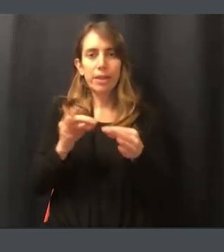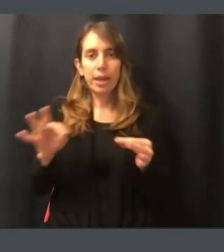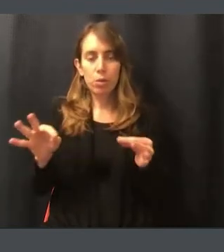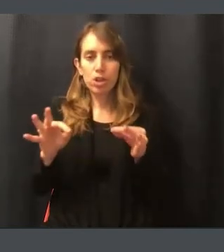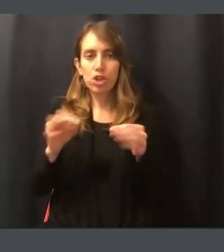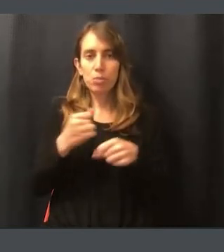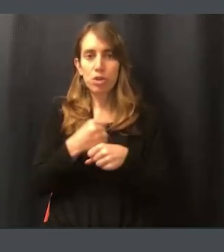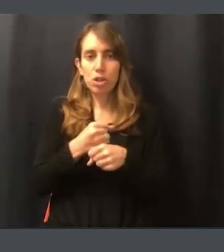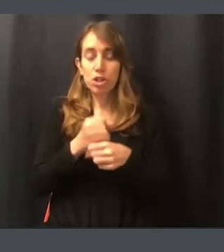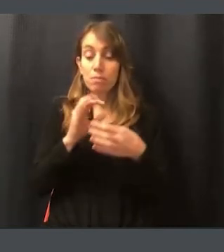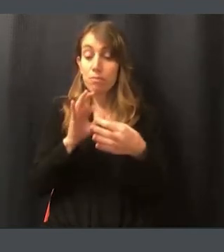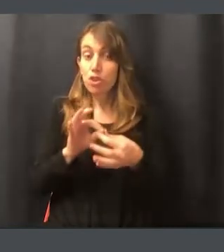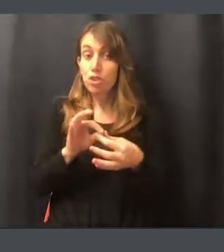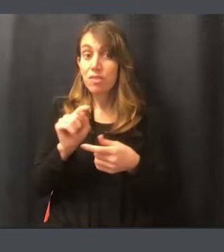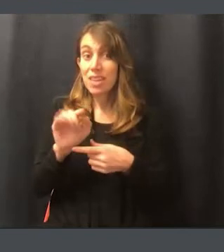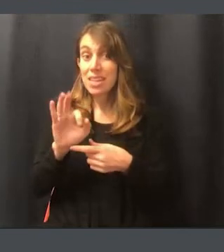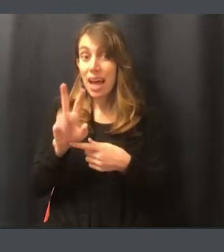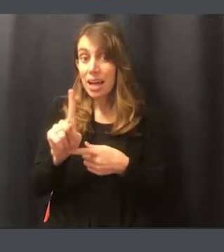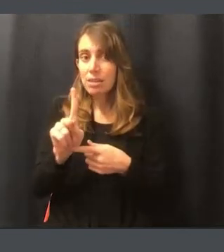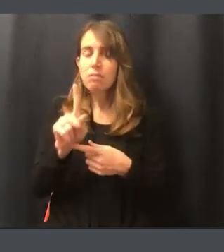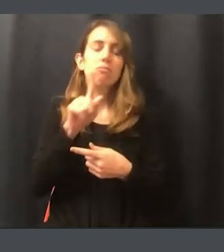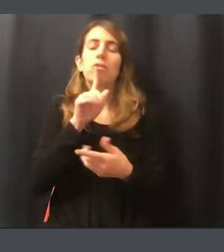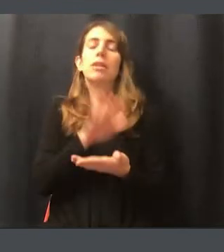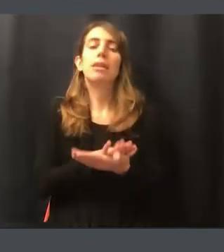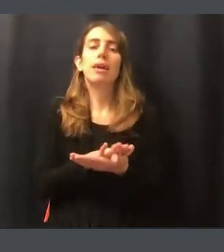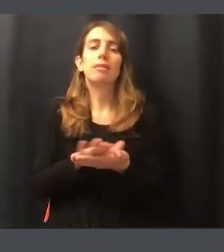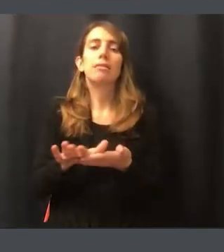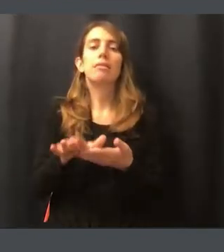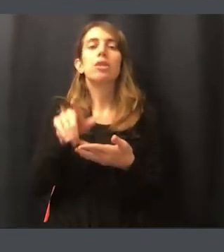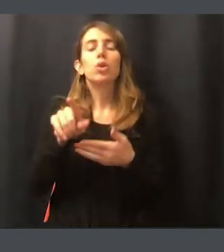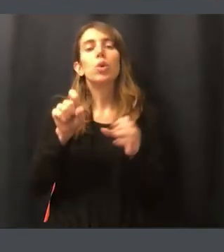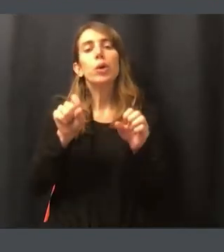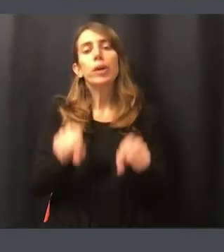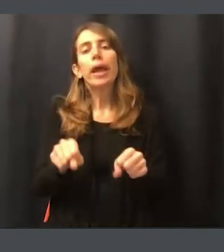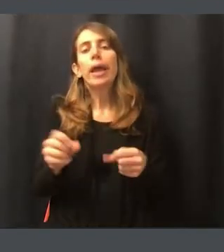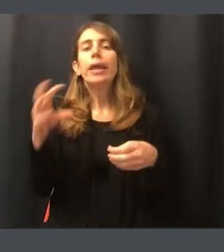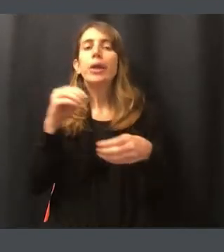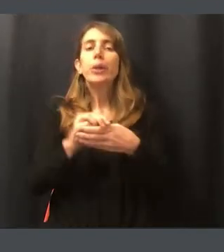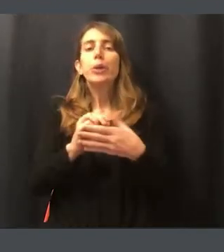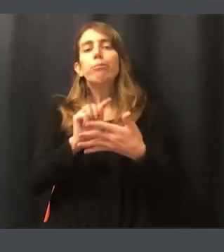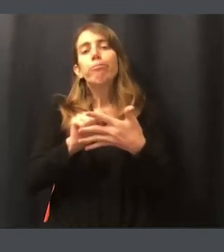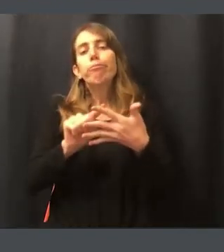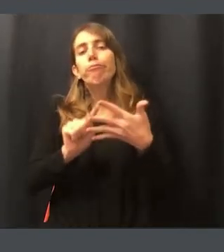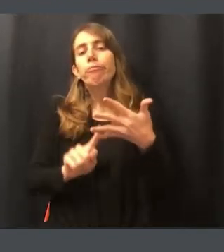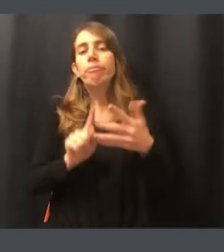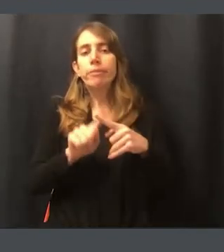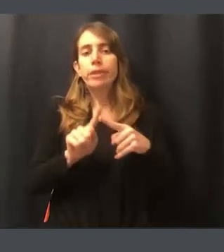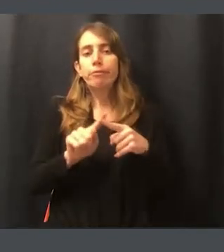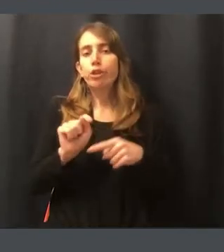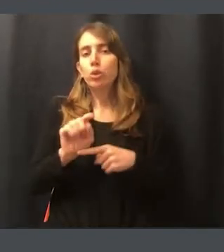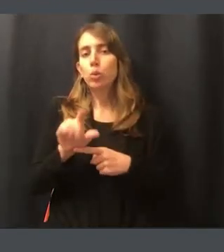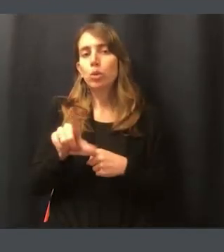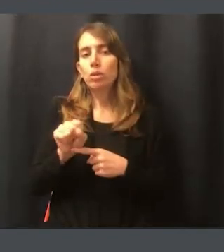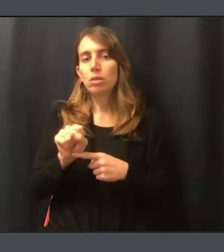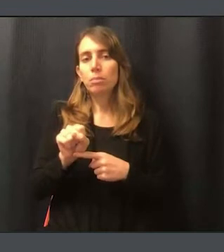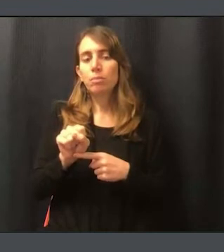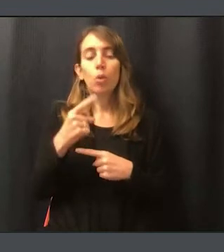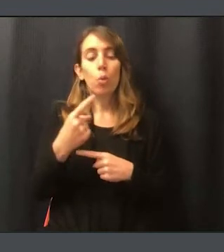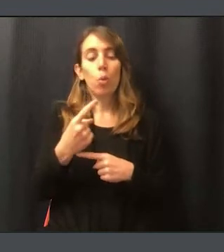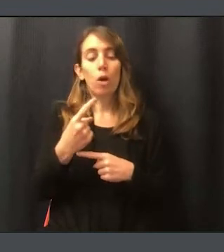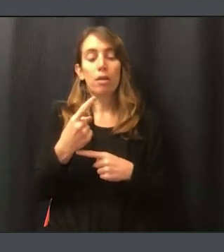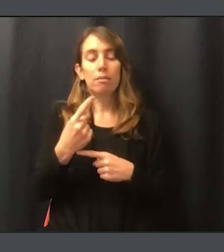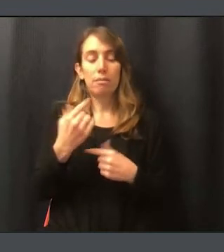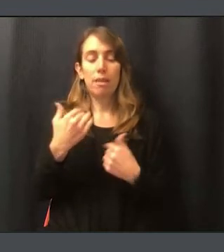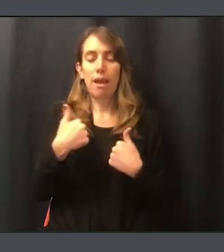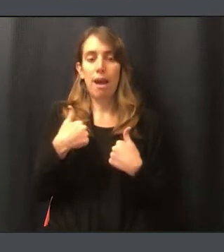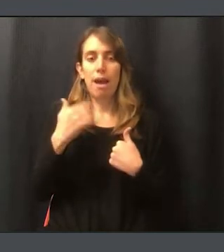the task, it's nice. You can include lots of different tools. One of the ones that I'm going